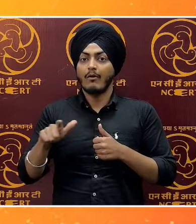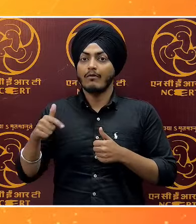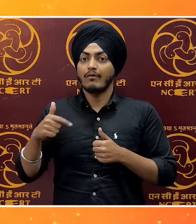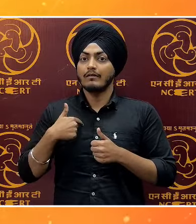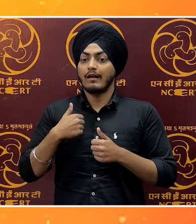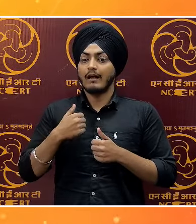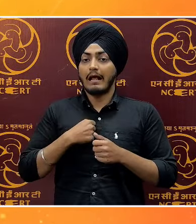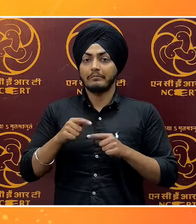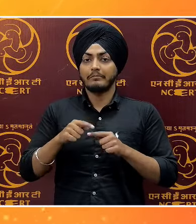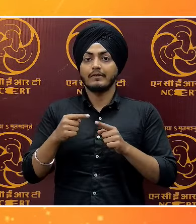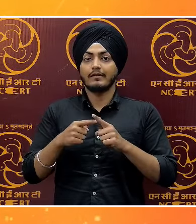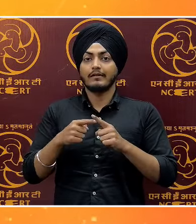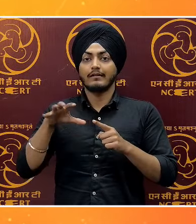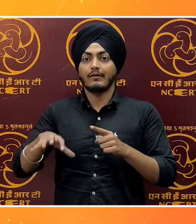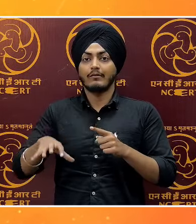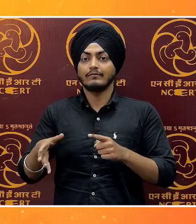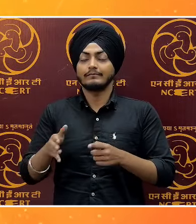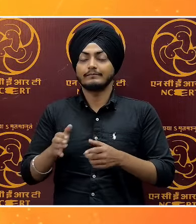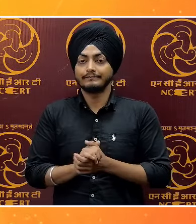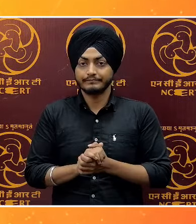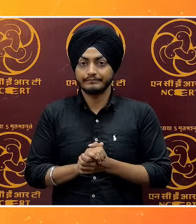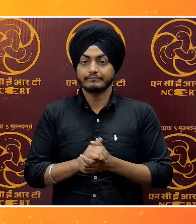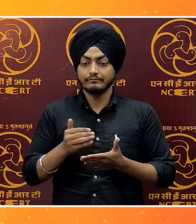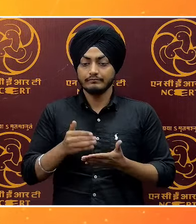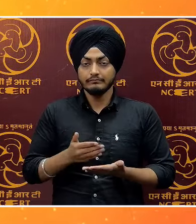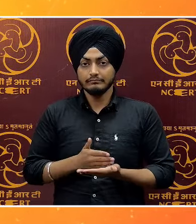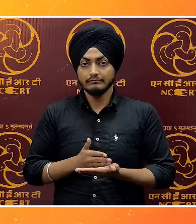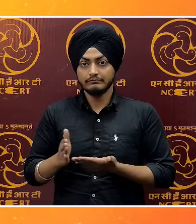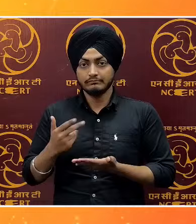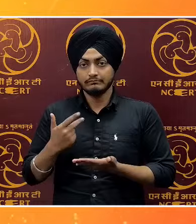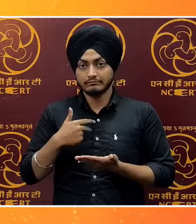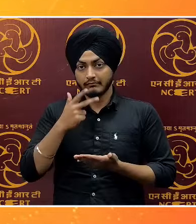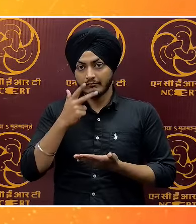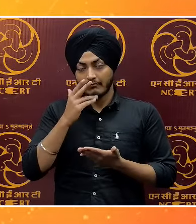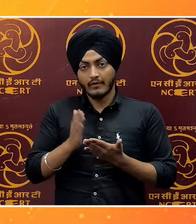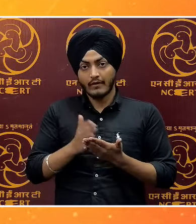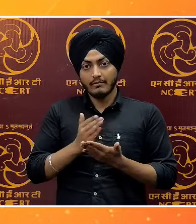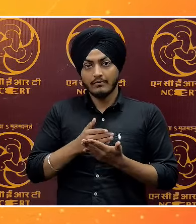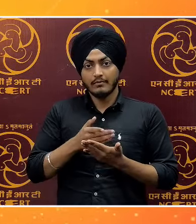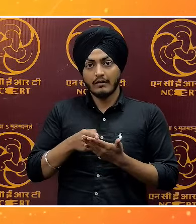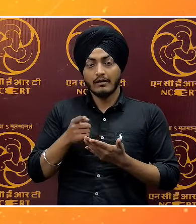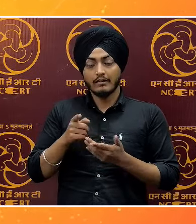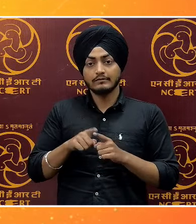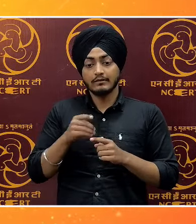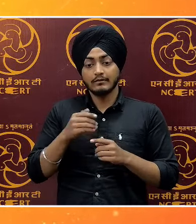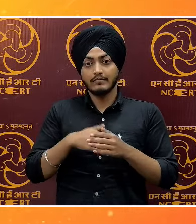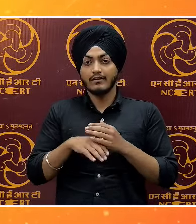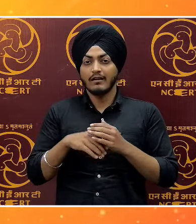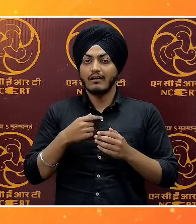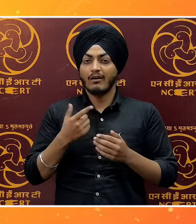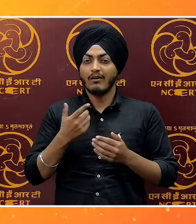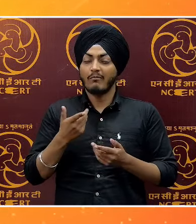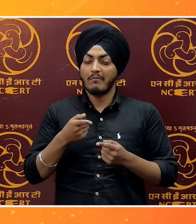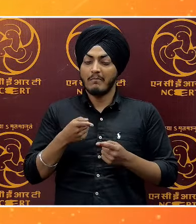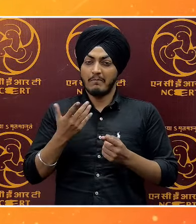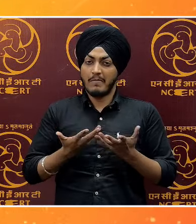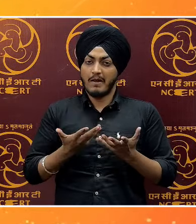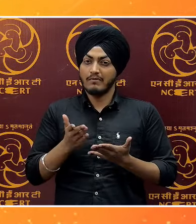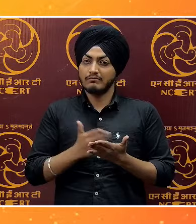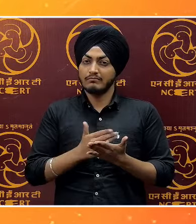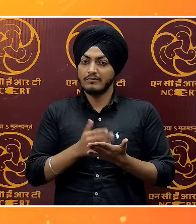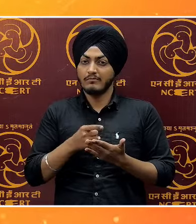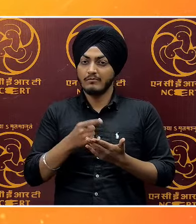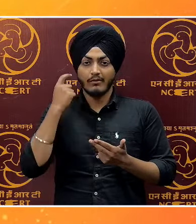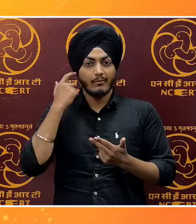Yeah, definitely. Okay, so let's go ahead with the chapter, and it's going to be one interesting poem, I suppose. Yeah, sure. It